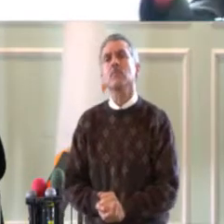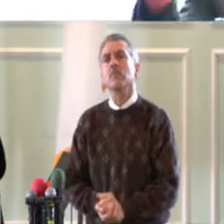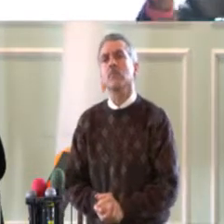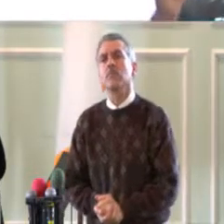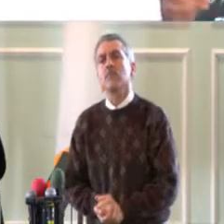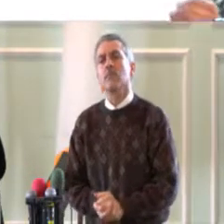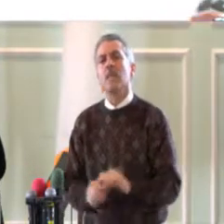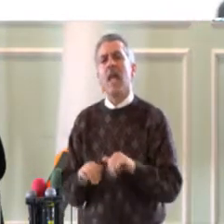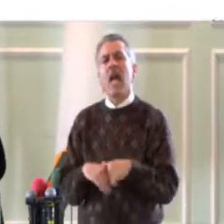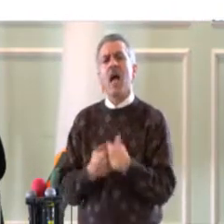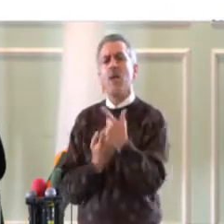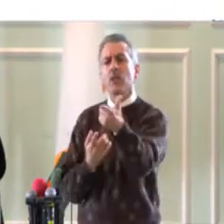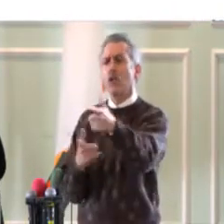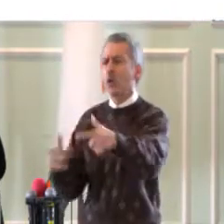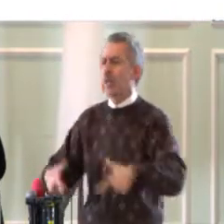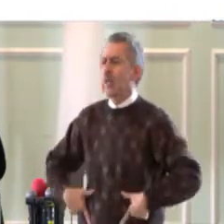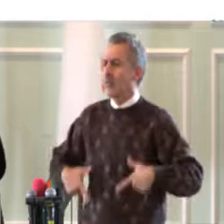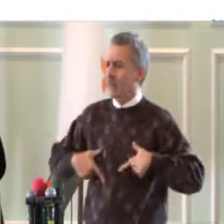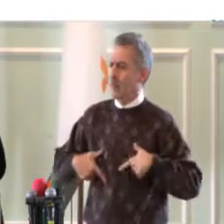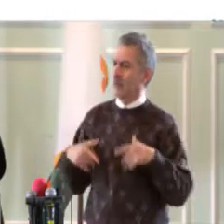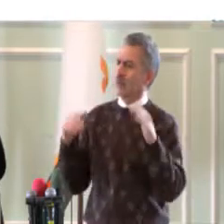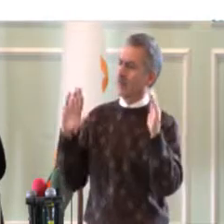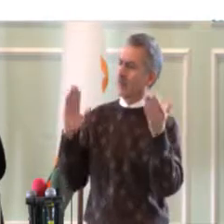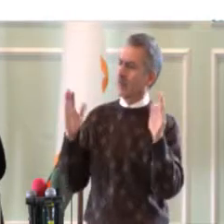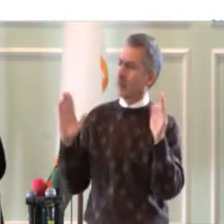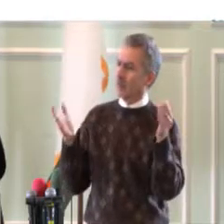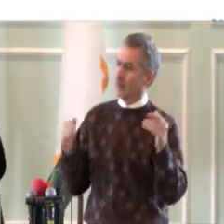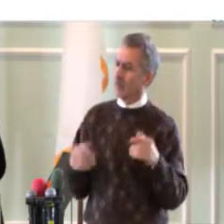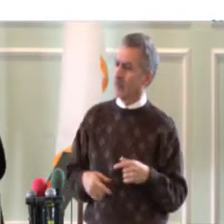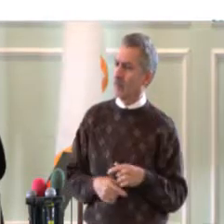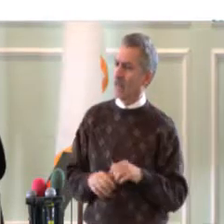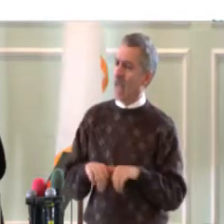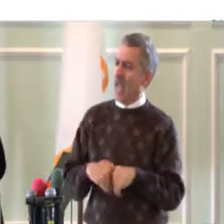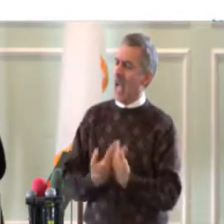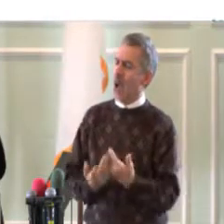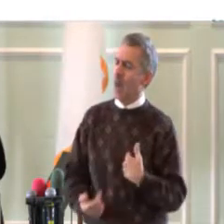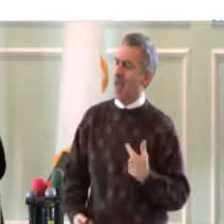How is your life? How is my life?